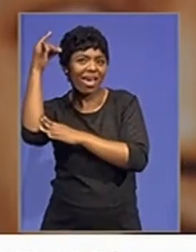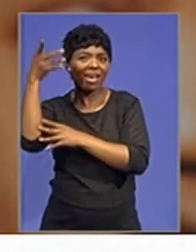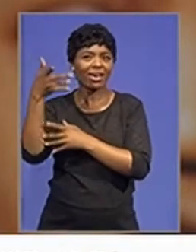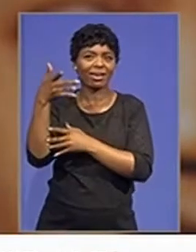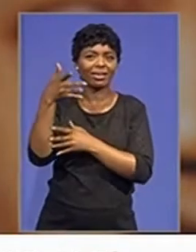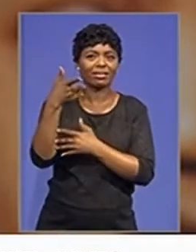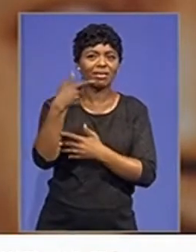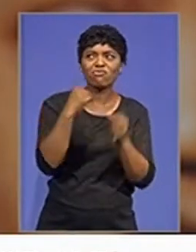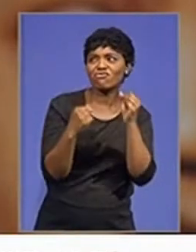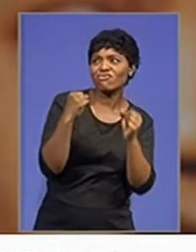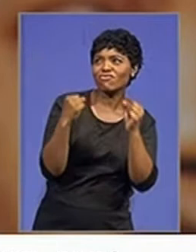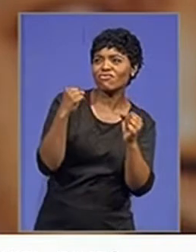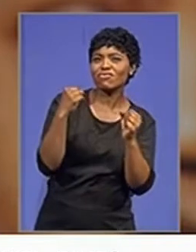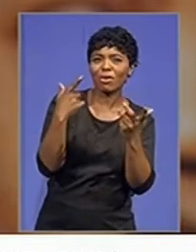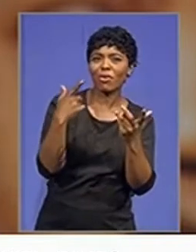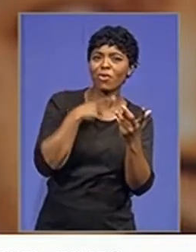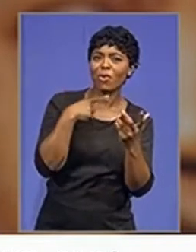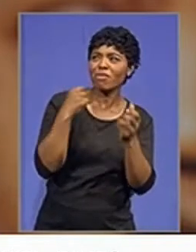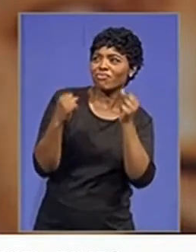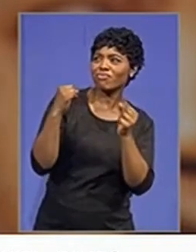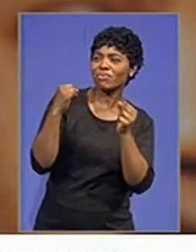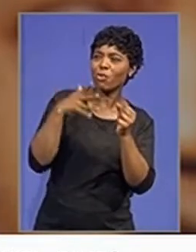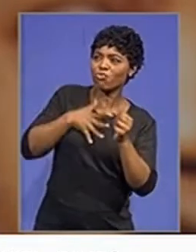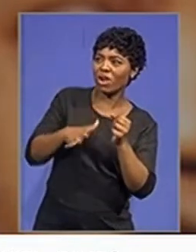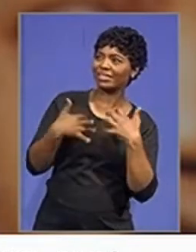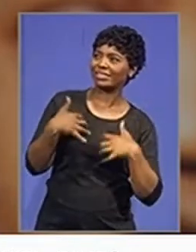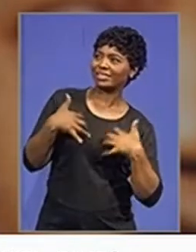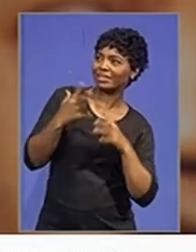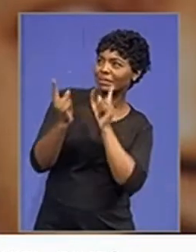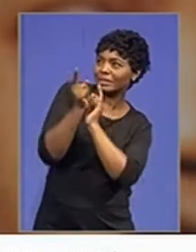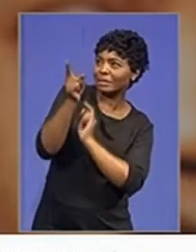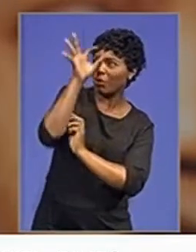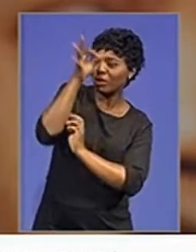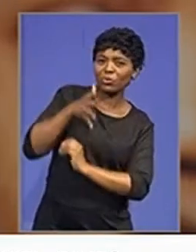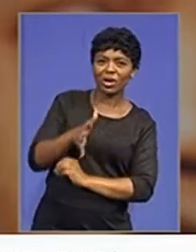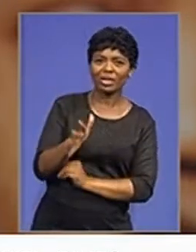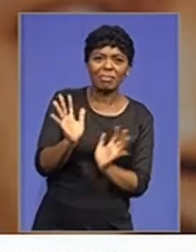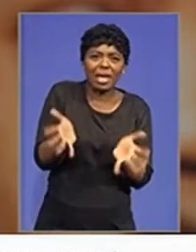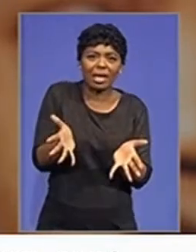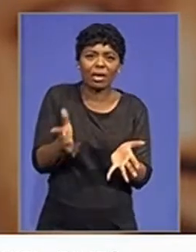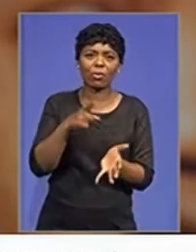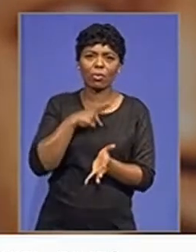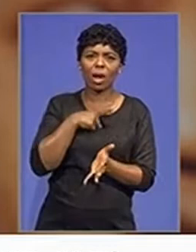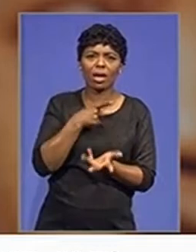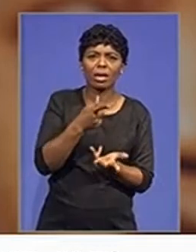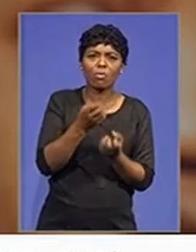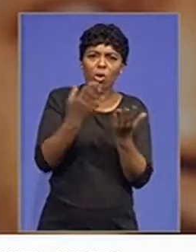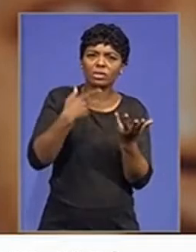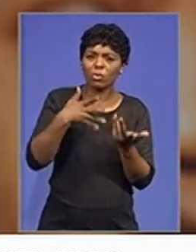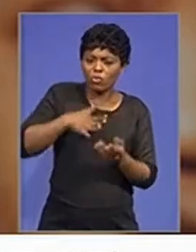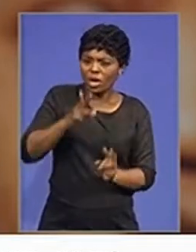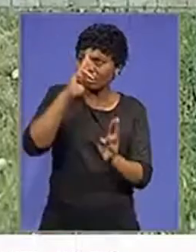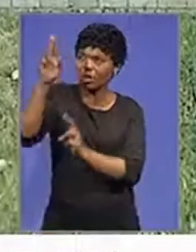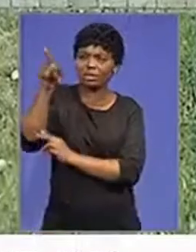state. They are the symbol of the community. They are the people that needs to protect